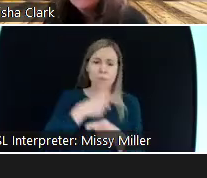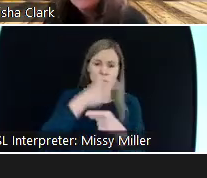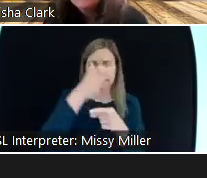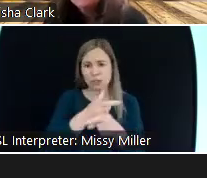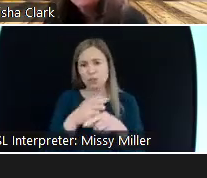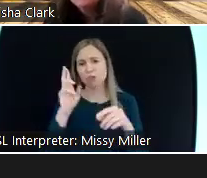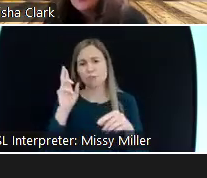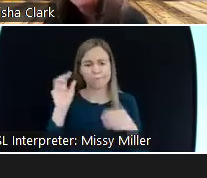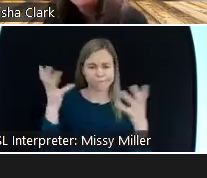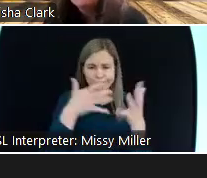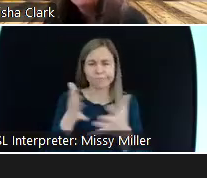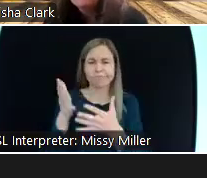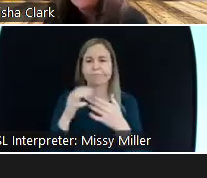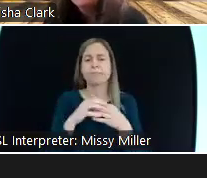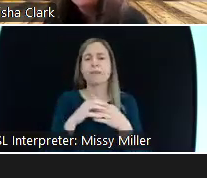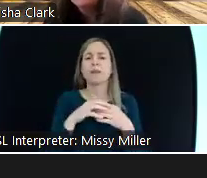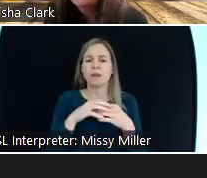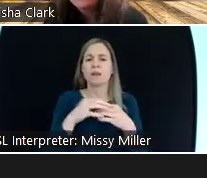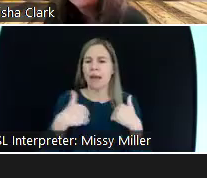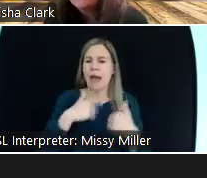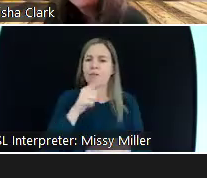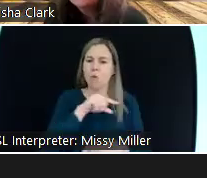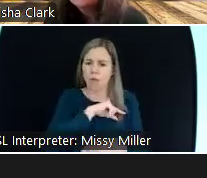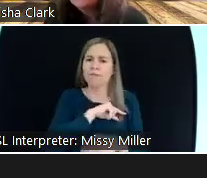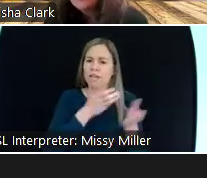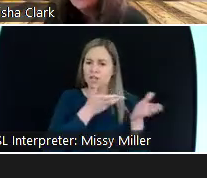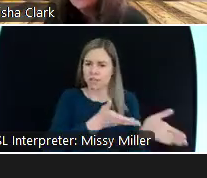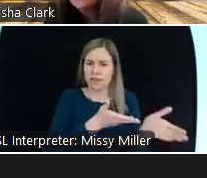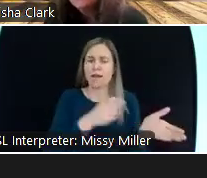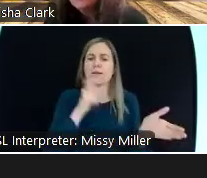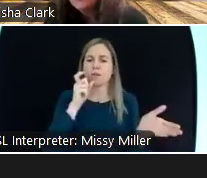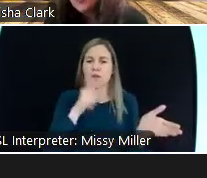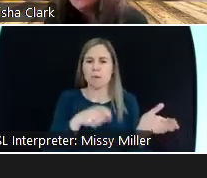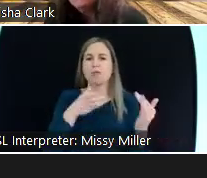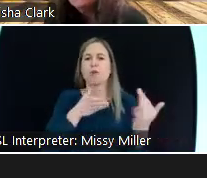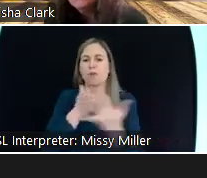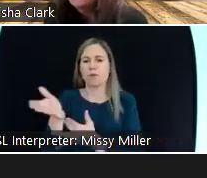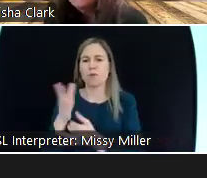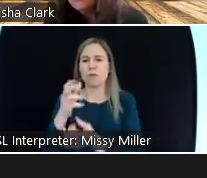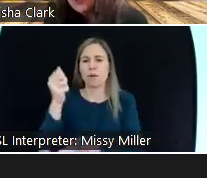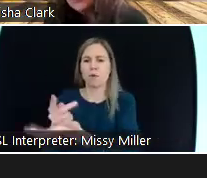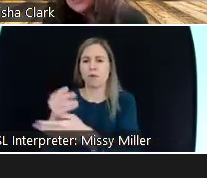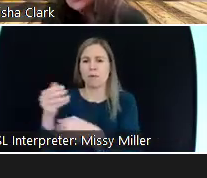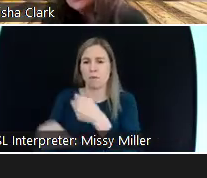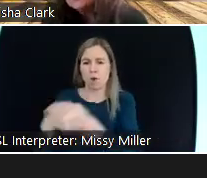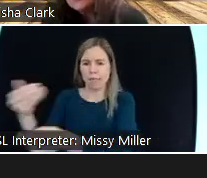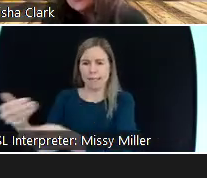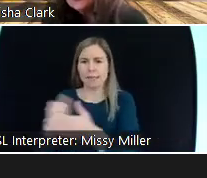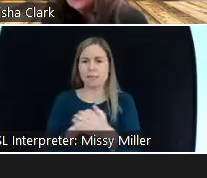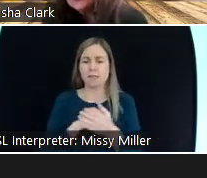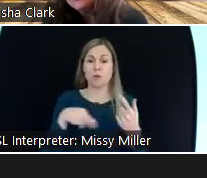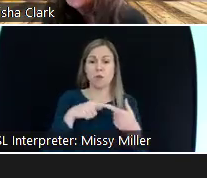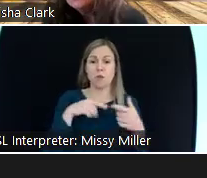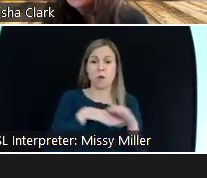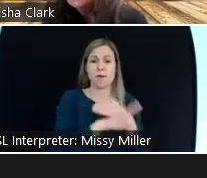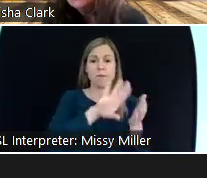qualifications, and you have to go through that approval process, which is located in our waiver applications, and